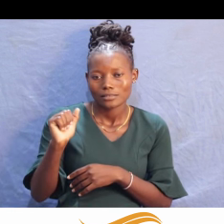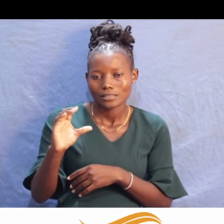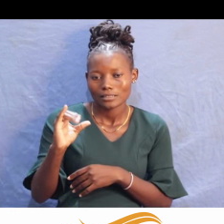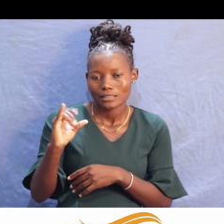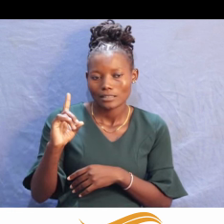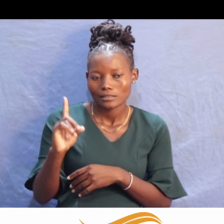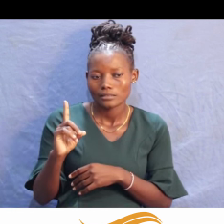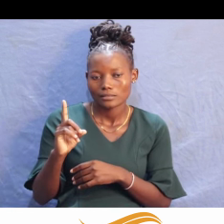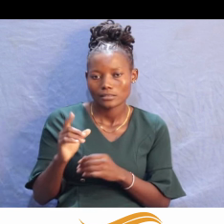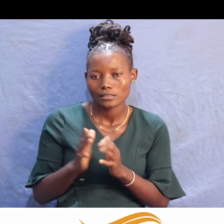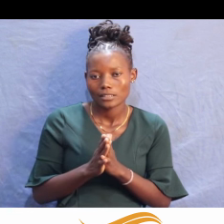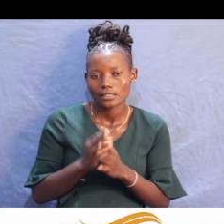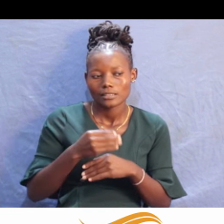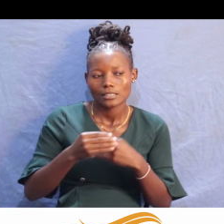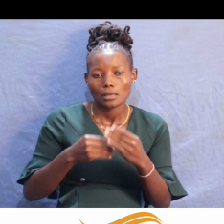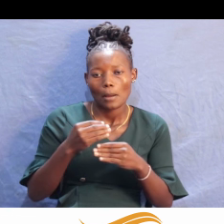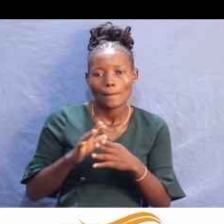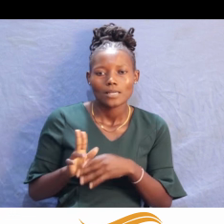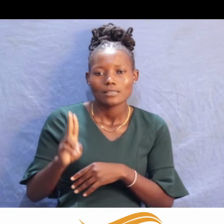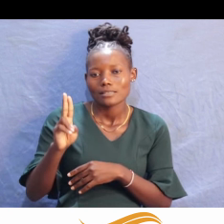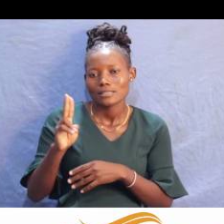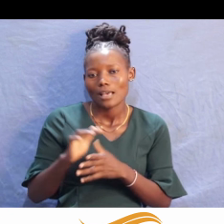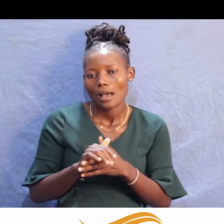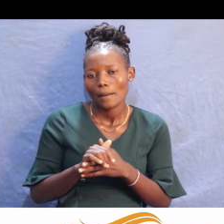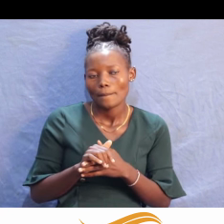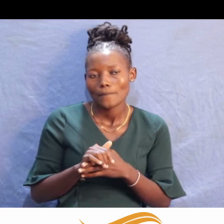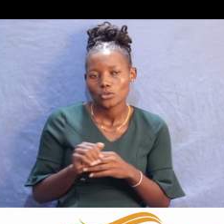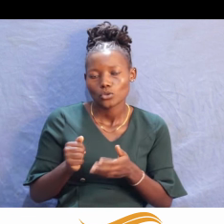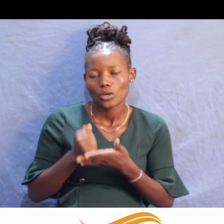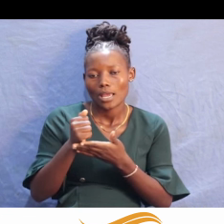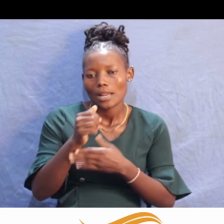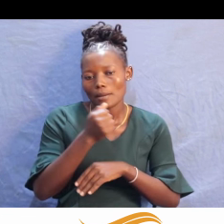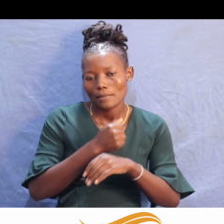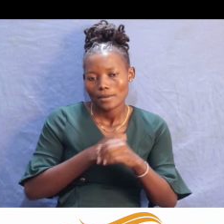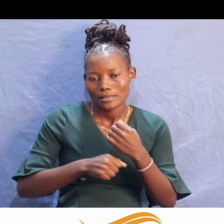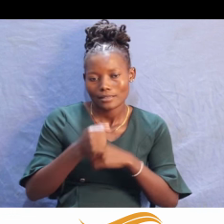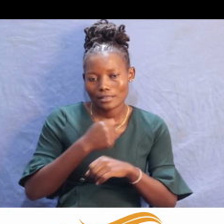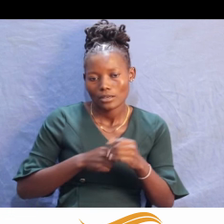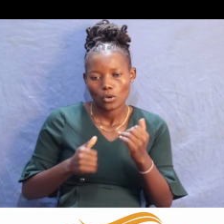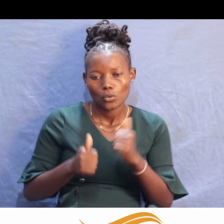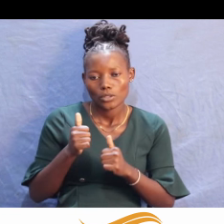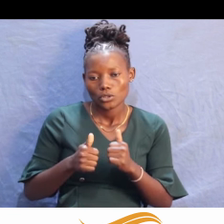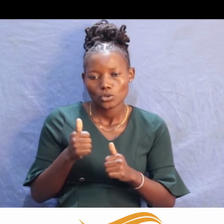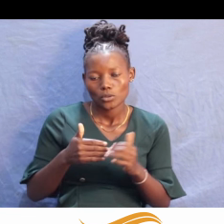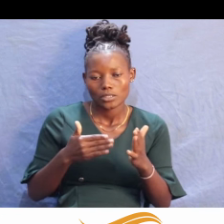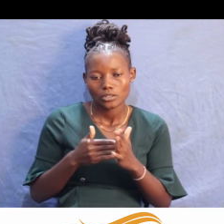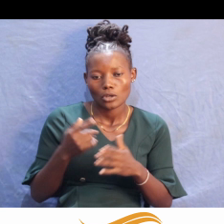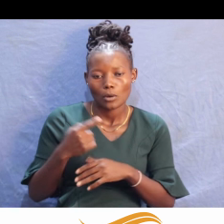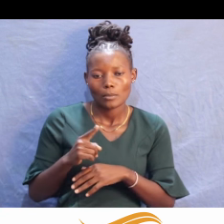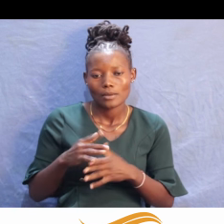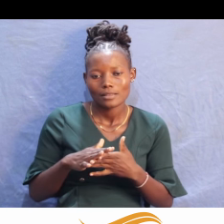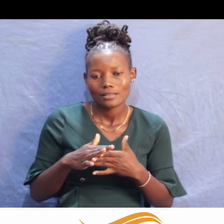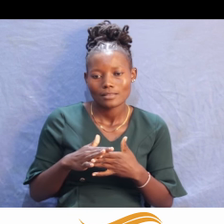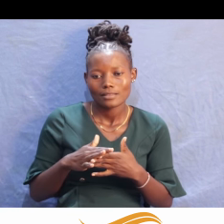as lactic acid builds up to strenuous exercise, that will stop that muscle. That will build up where